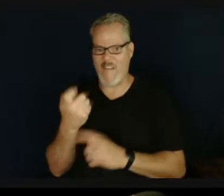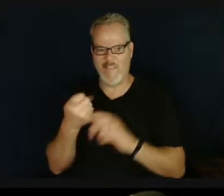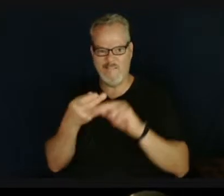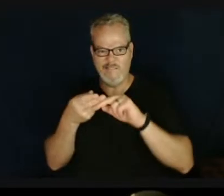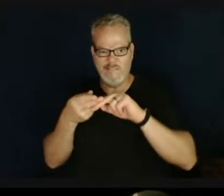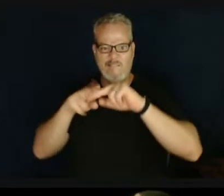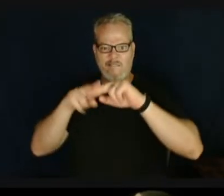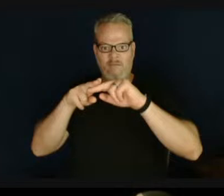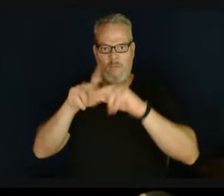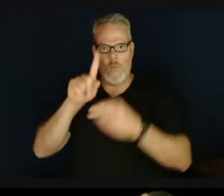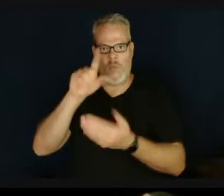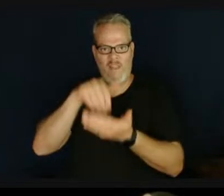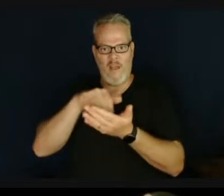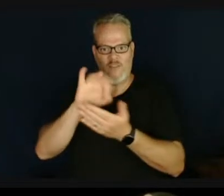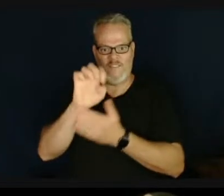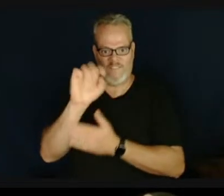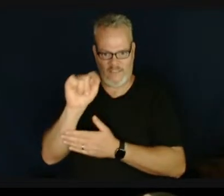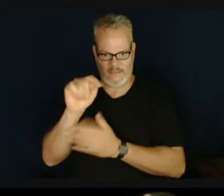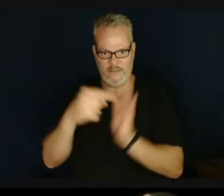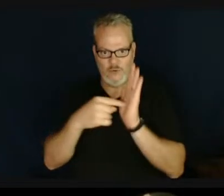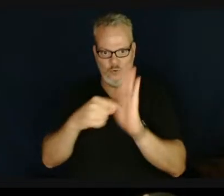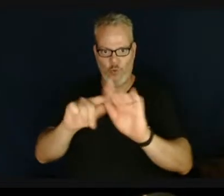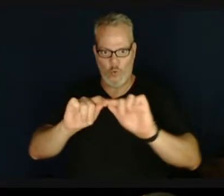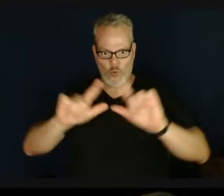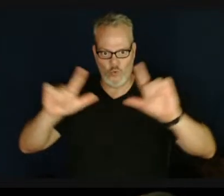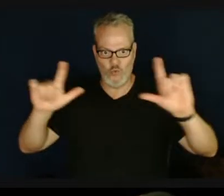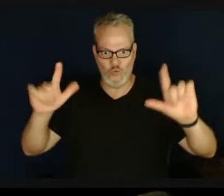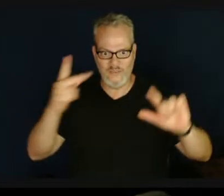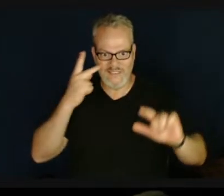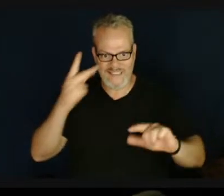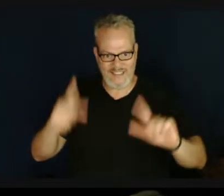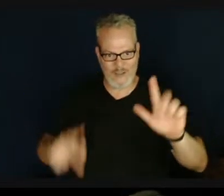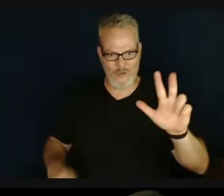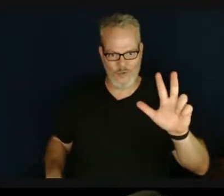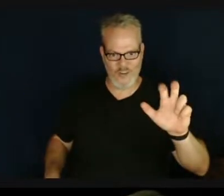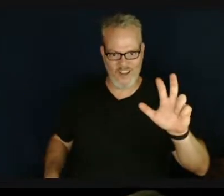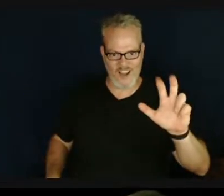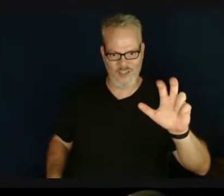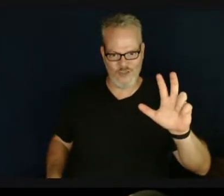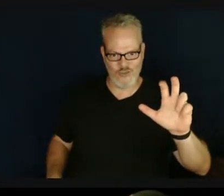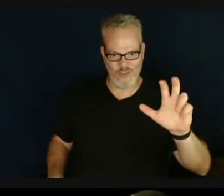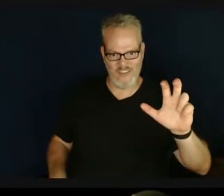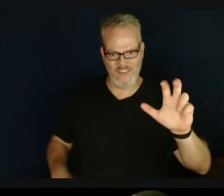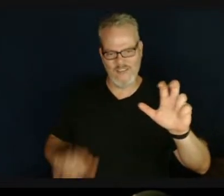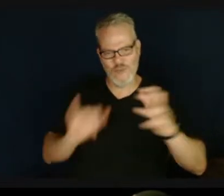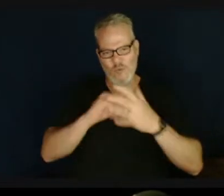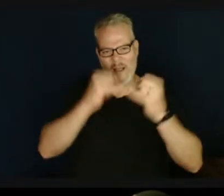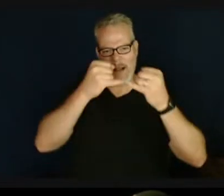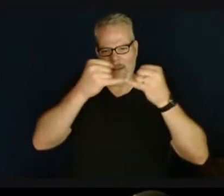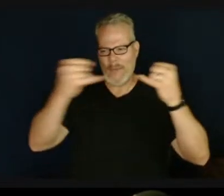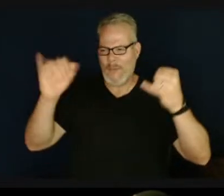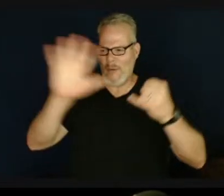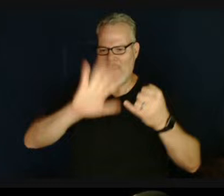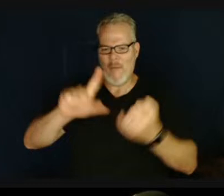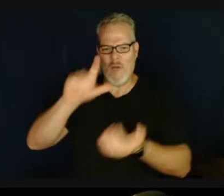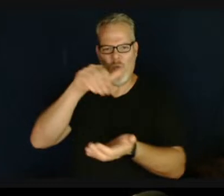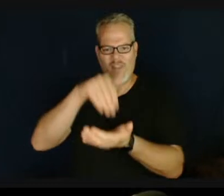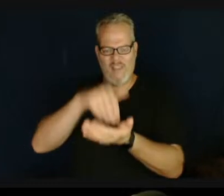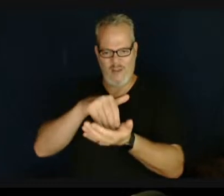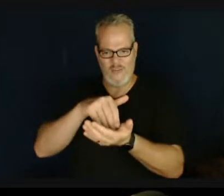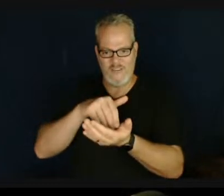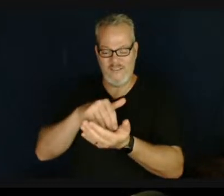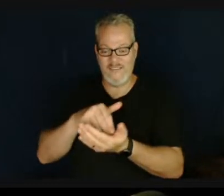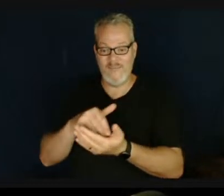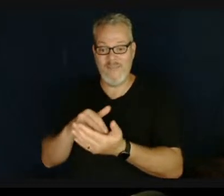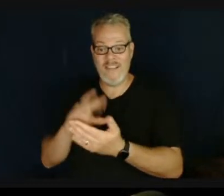feet. We'll zoom it in for you guys there. There's a 300. So that's about 1,000 feet there. Phase 6 did not quite get